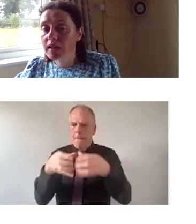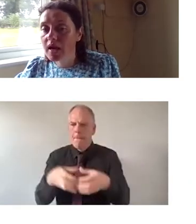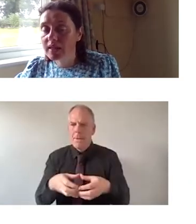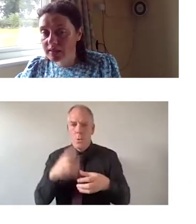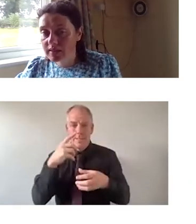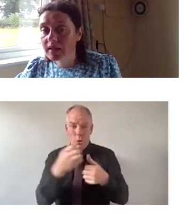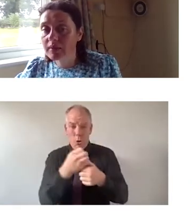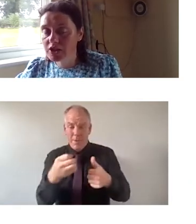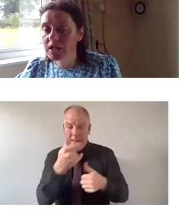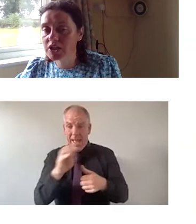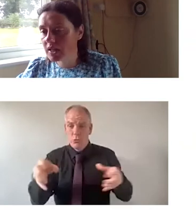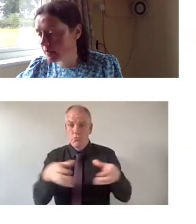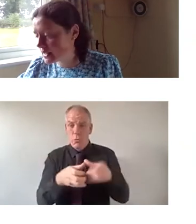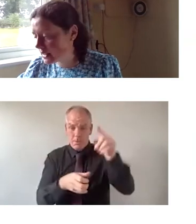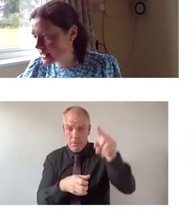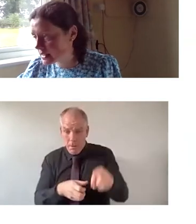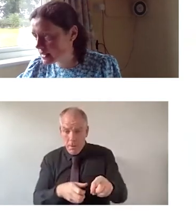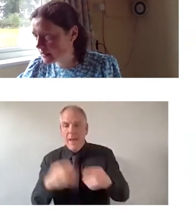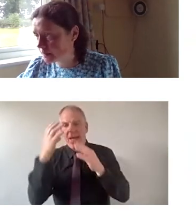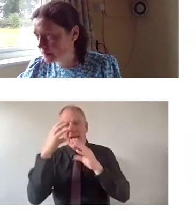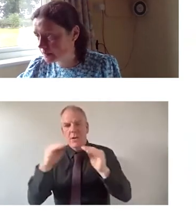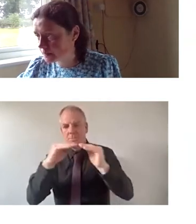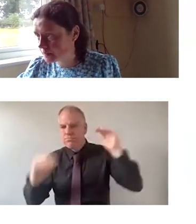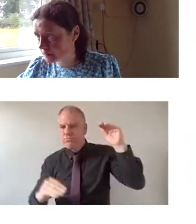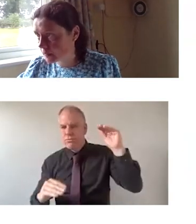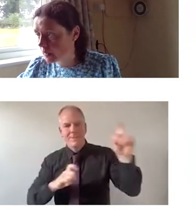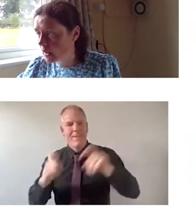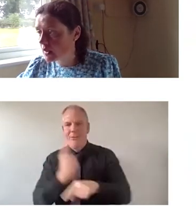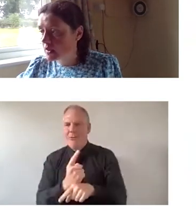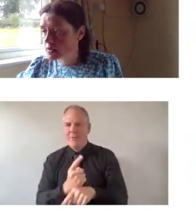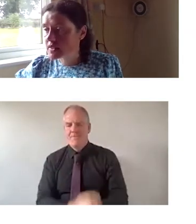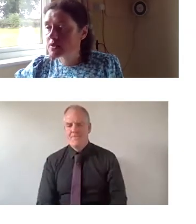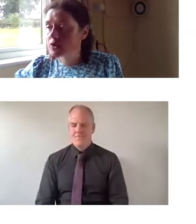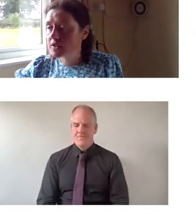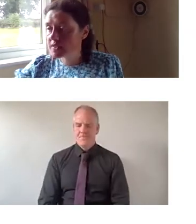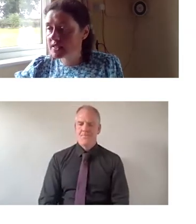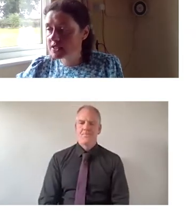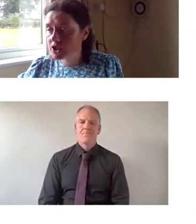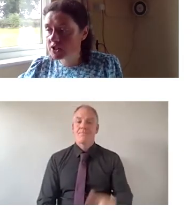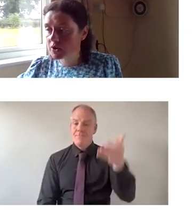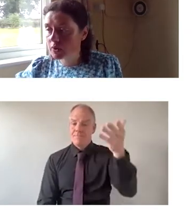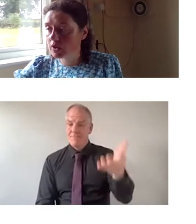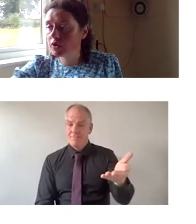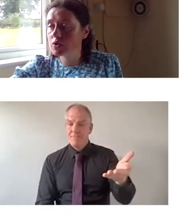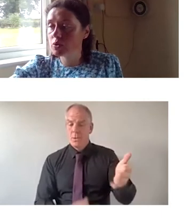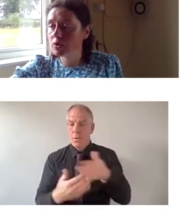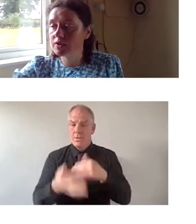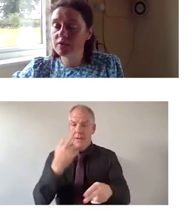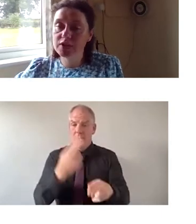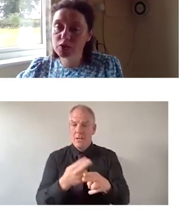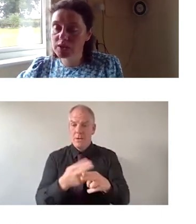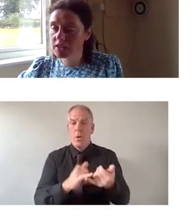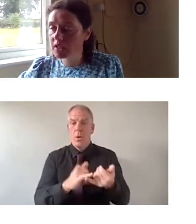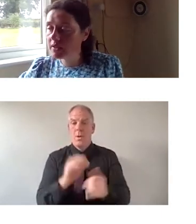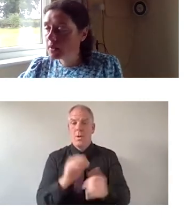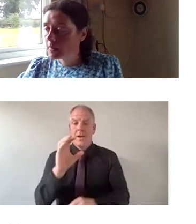cohort, that that education gap still exists. So this is what you can see in this chart here. We look at those who are aged